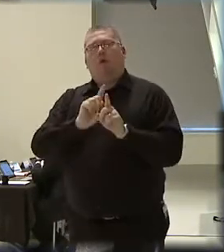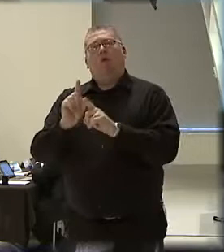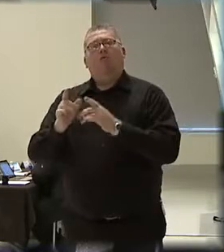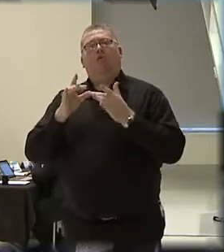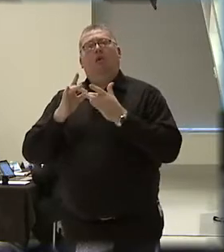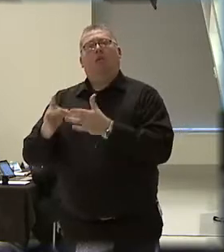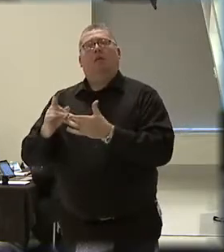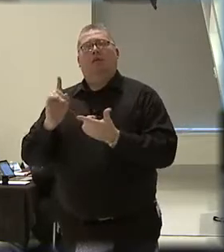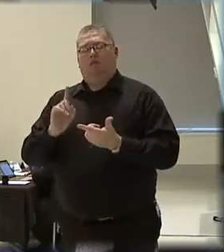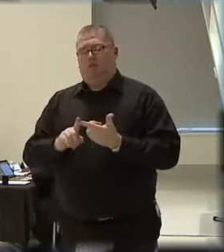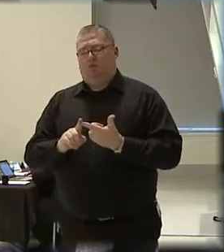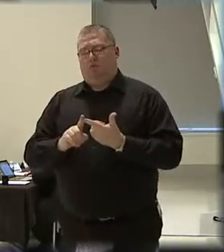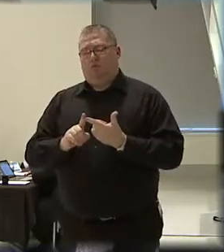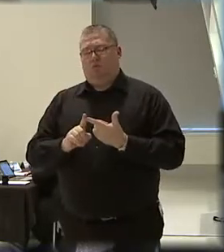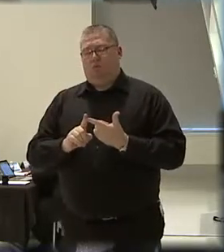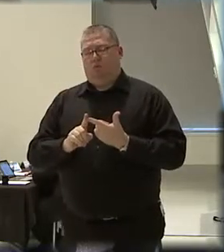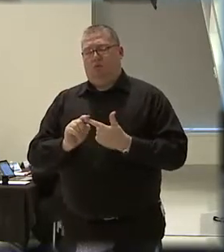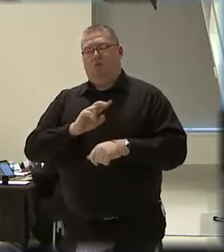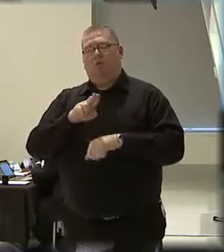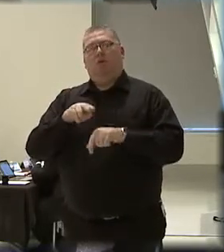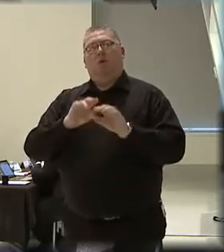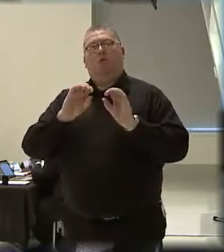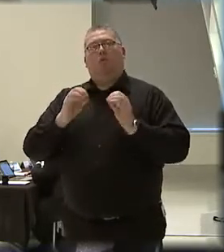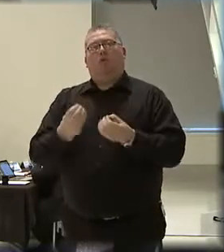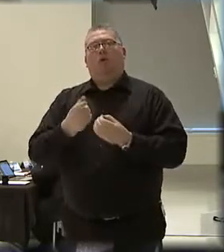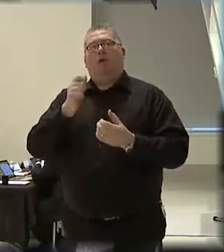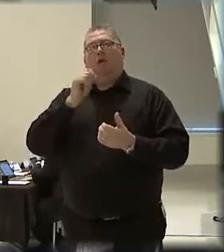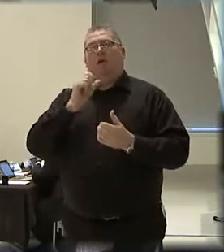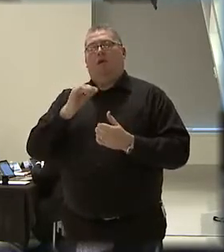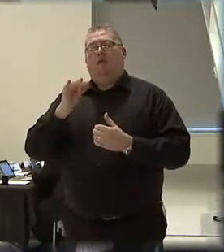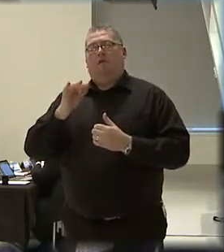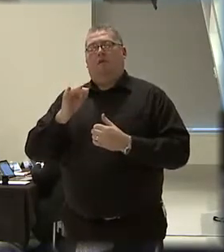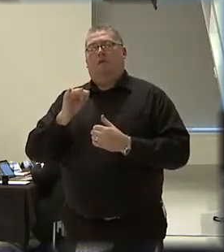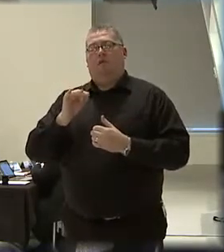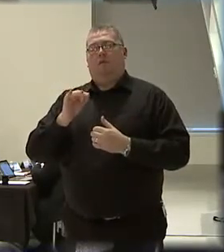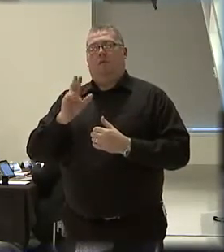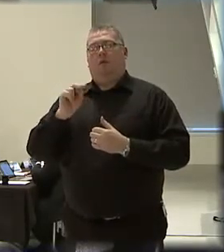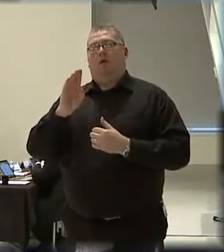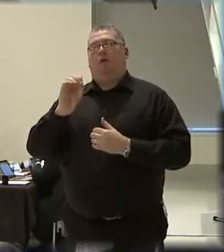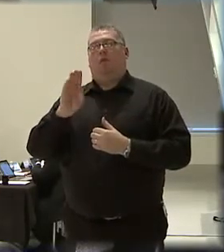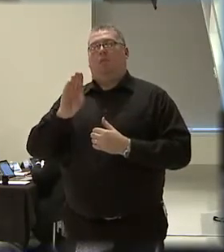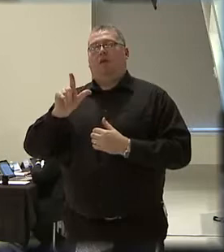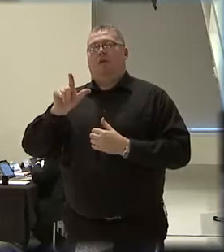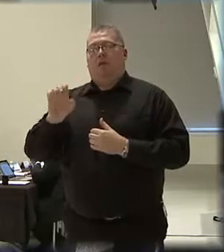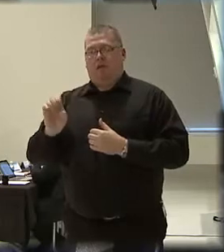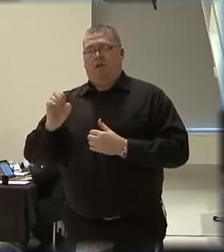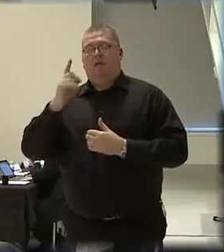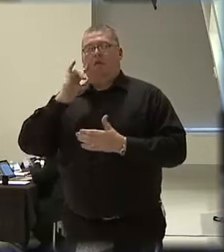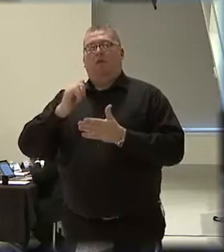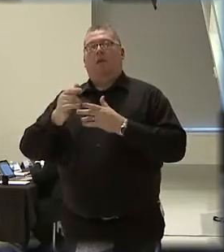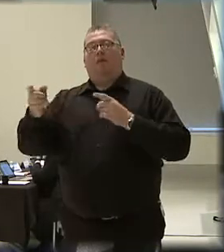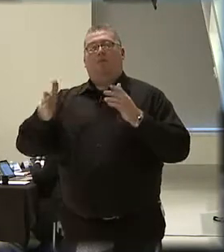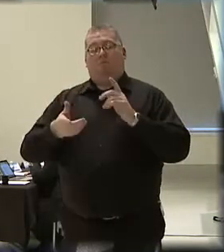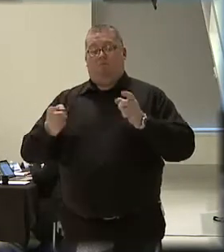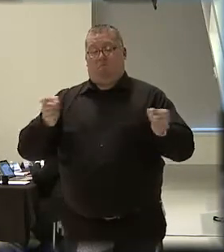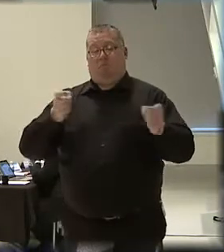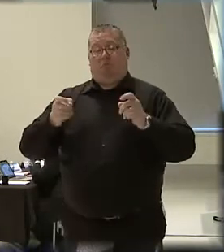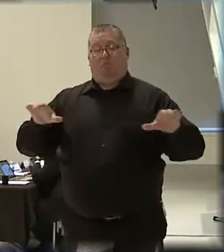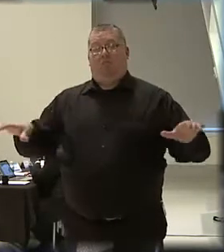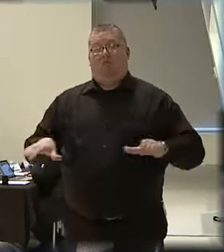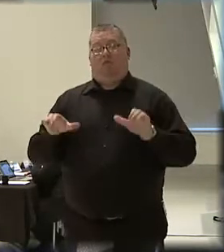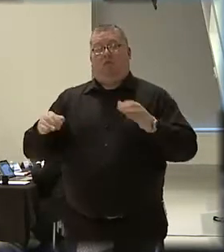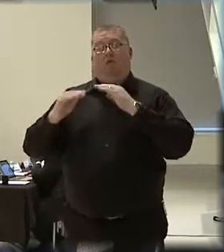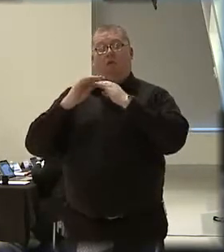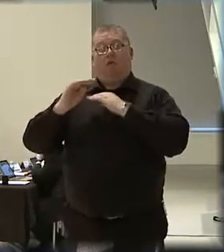to the National Organization of Black Law Enforcement Executives, NOBLE, to conduct a top-to-bottom management performance audit of